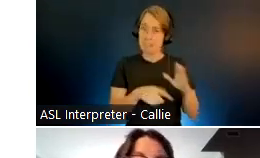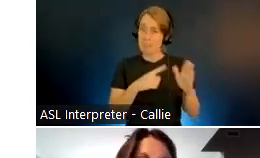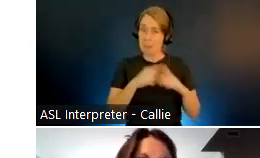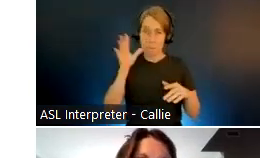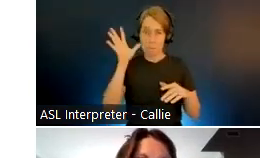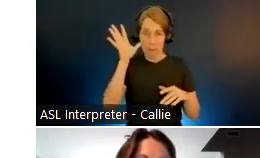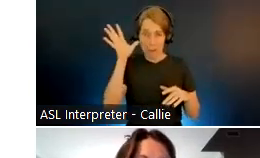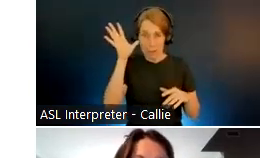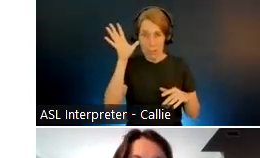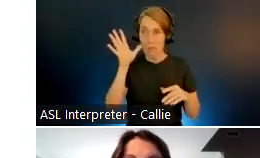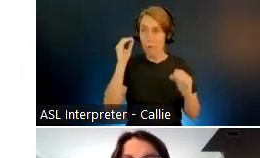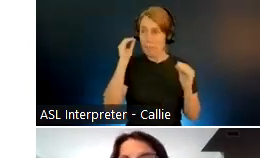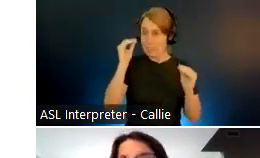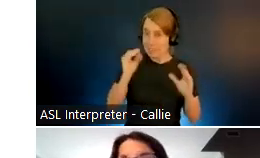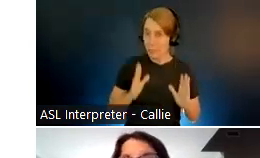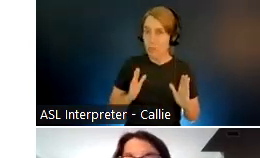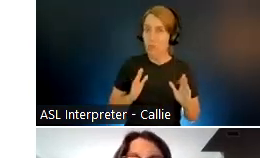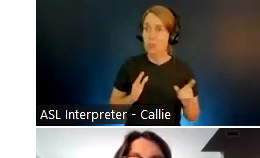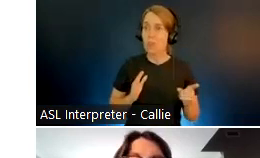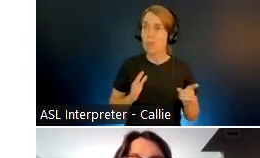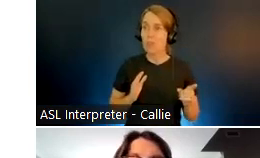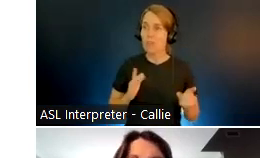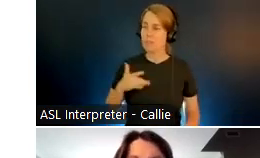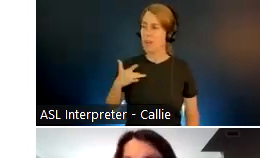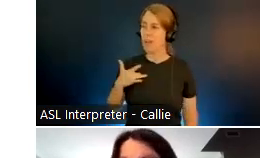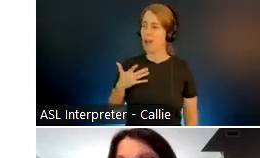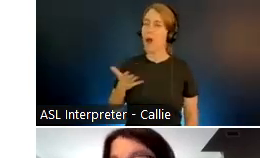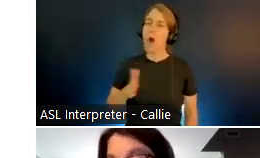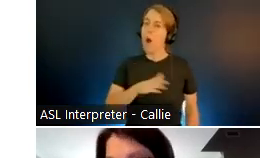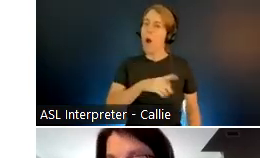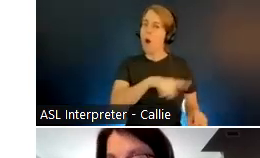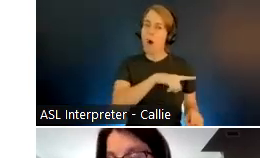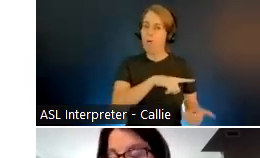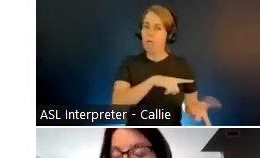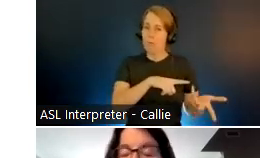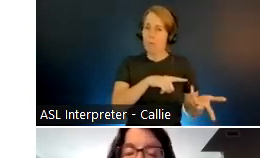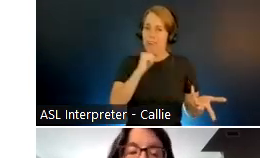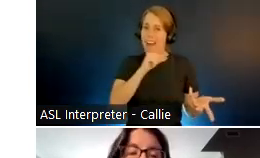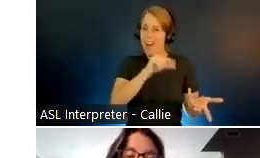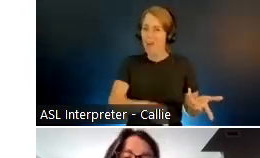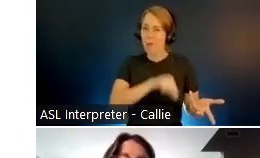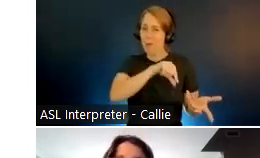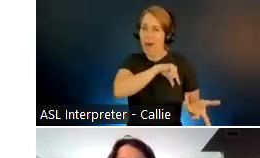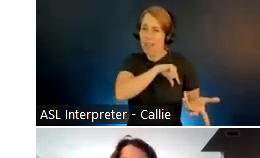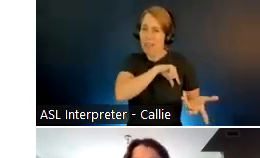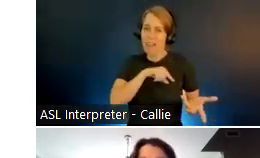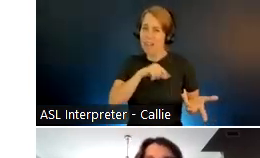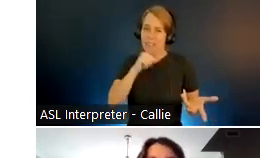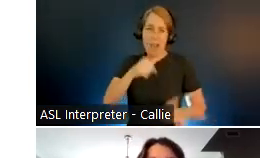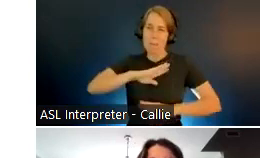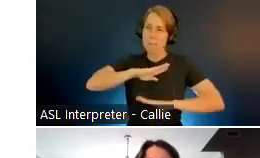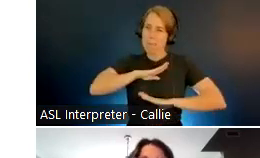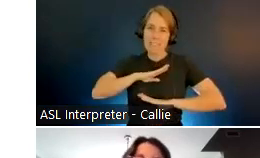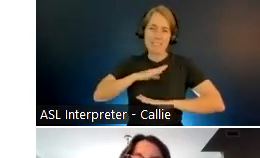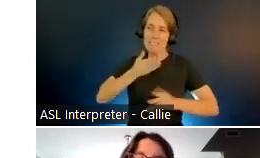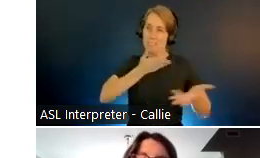the teacher, they thought that those students wouldn't qualify for voc rehab services for one reason or